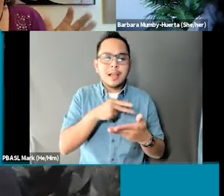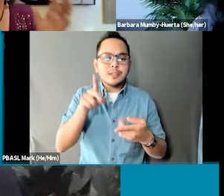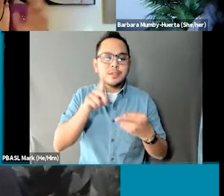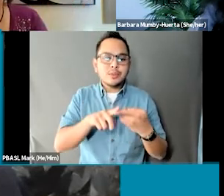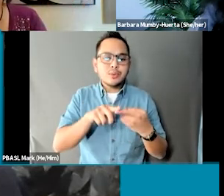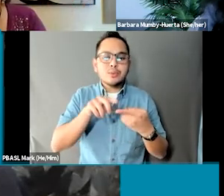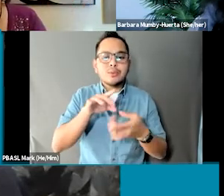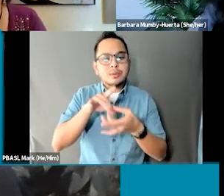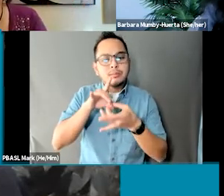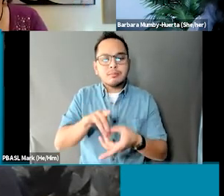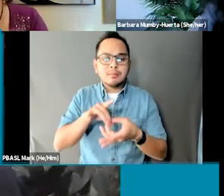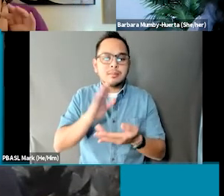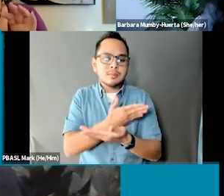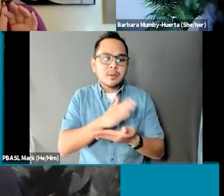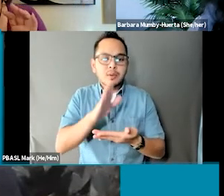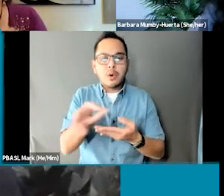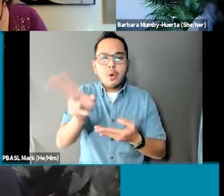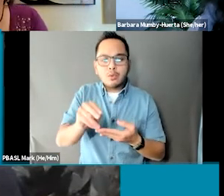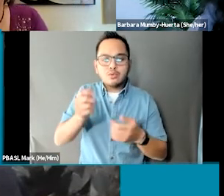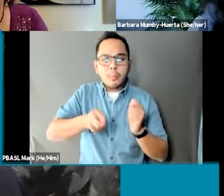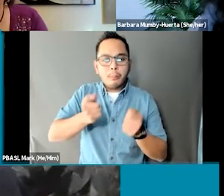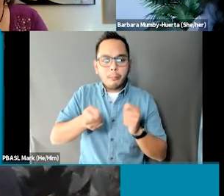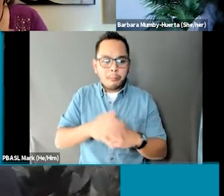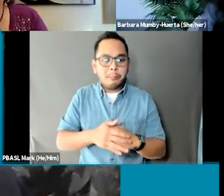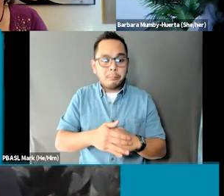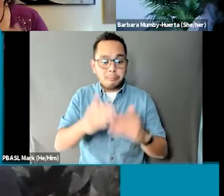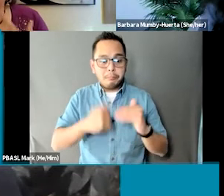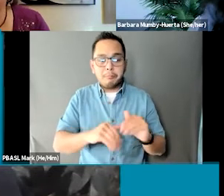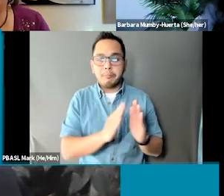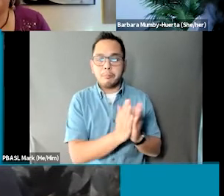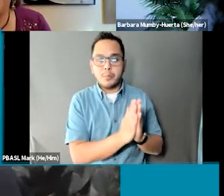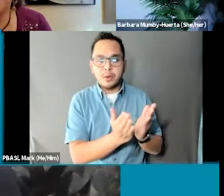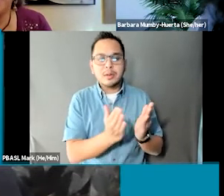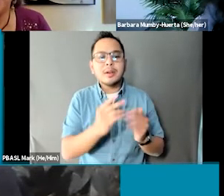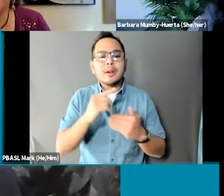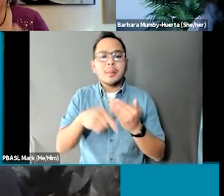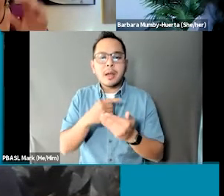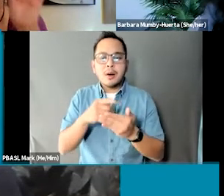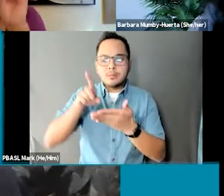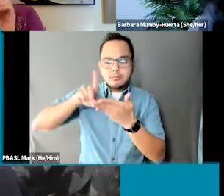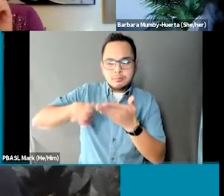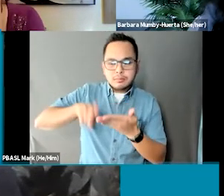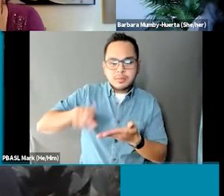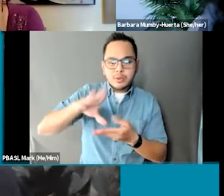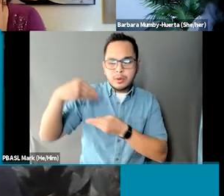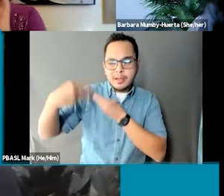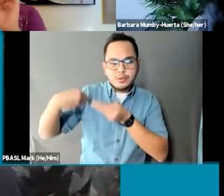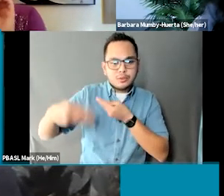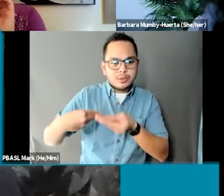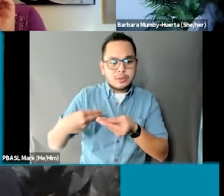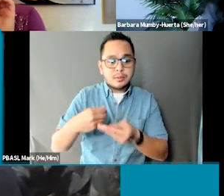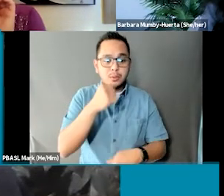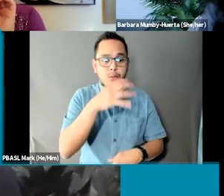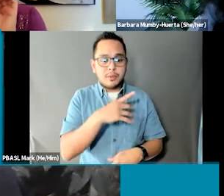Drummer. Below that is a book that has a cover on it that's about looking into your ancestry. And there's a woman standing